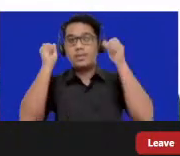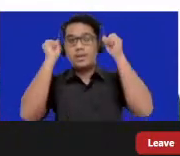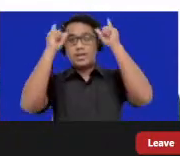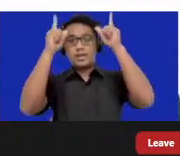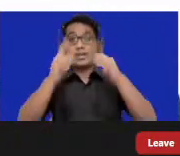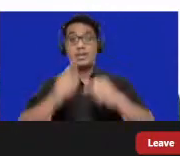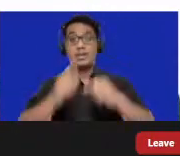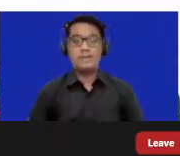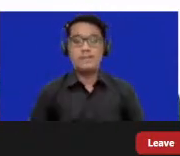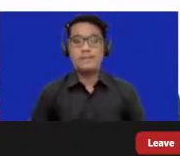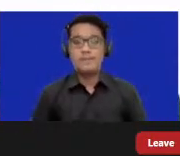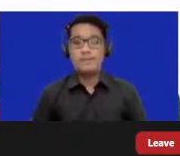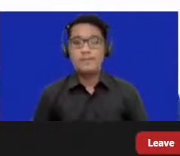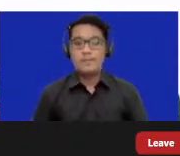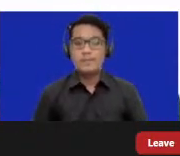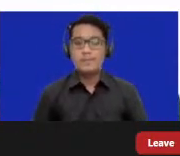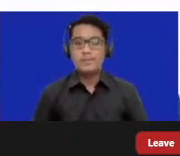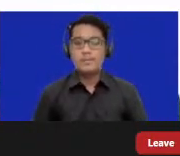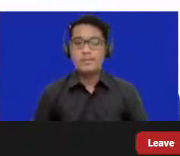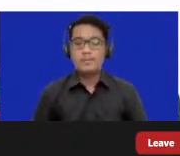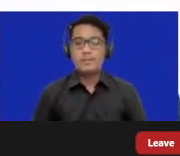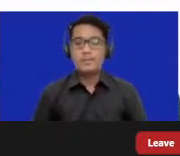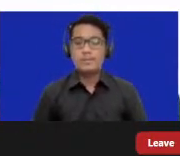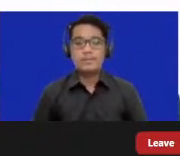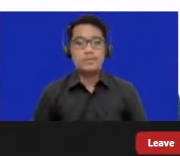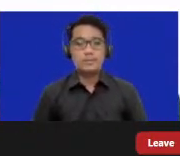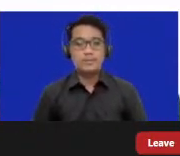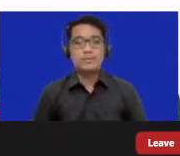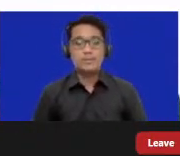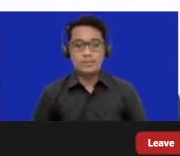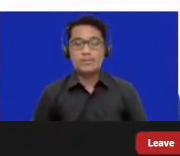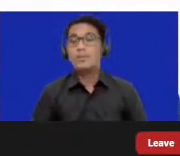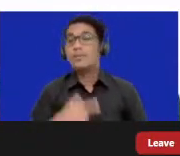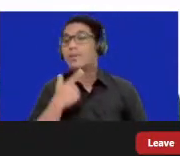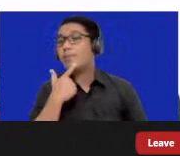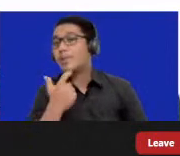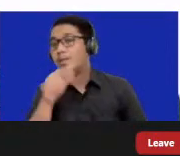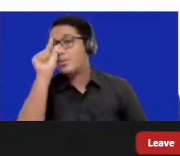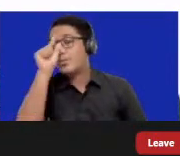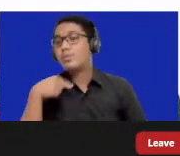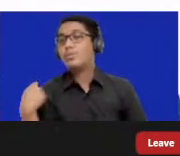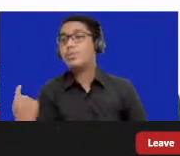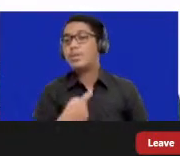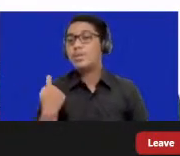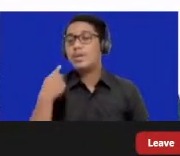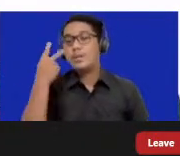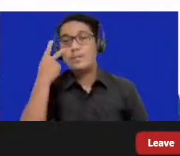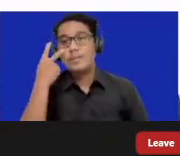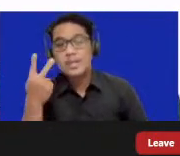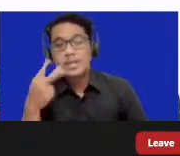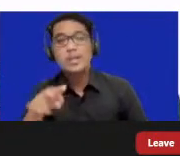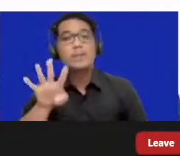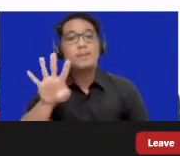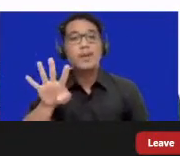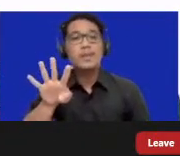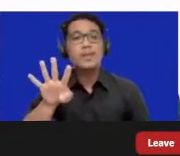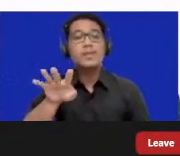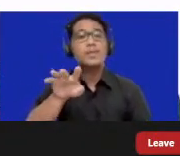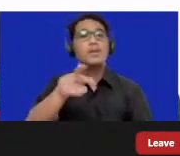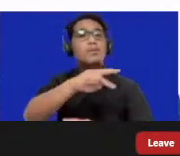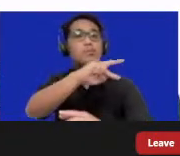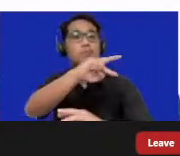that it is fundamental to look at the whole cycle of disaster management and to start as early